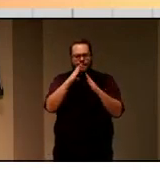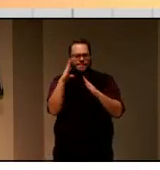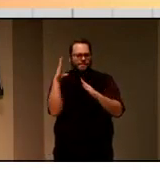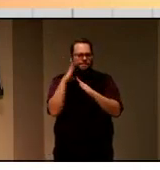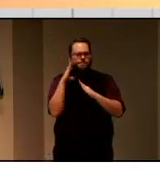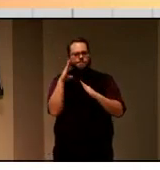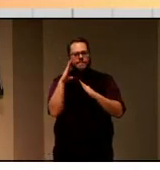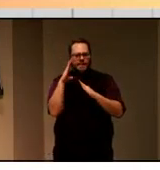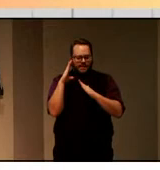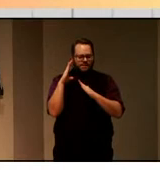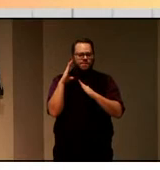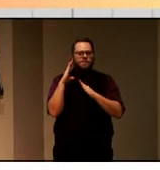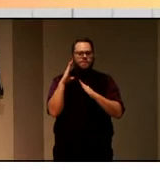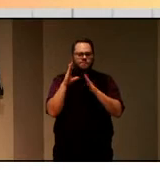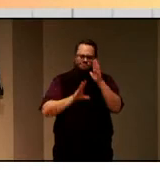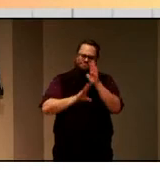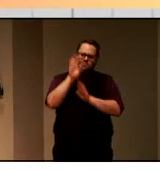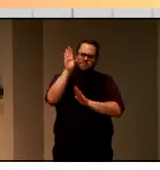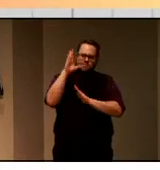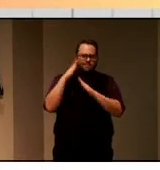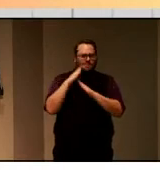occur.